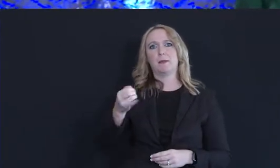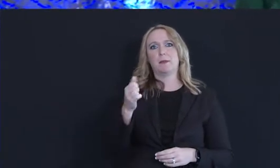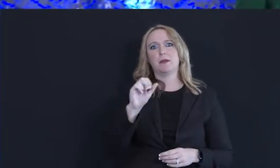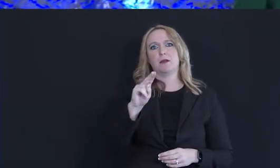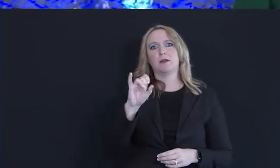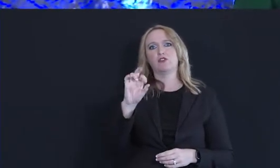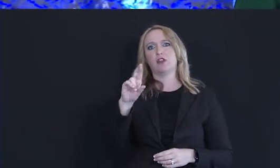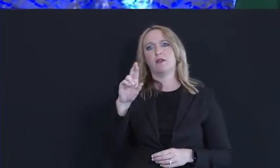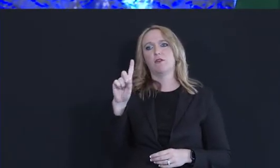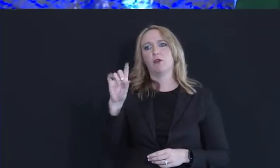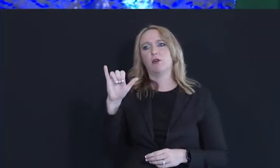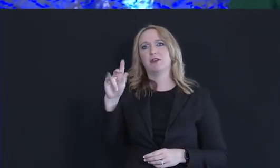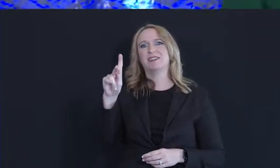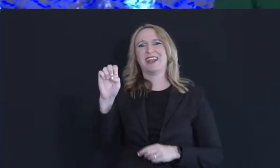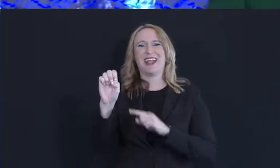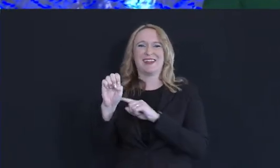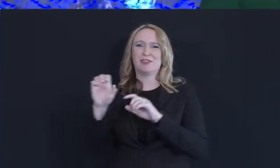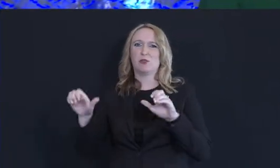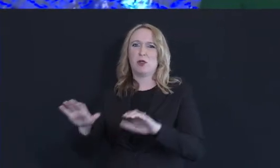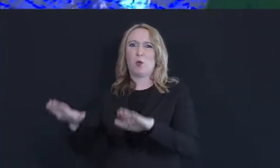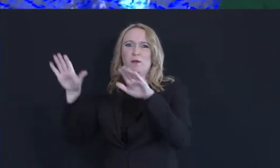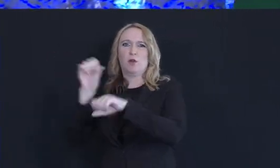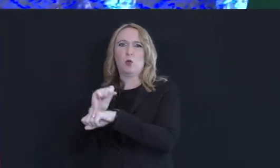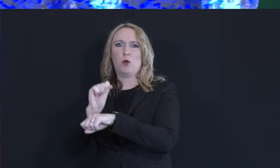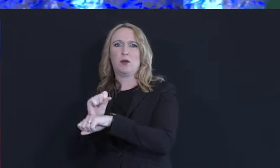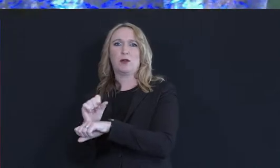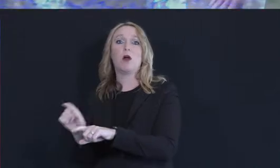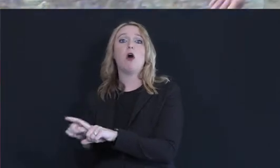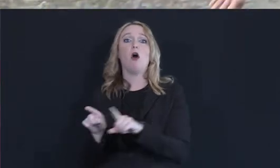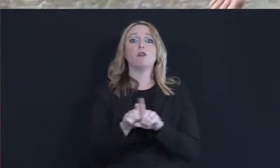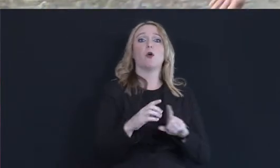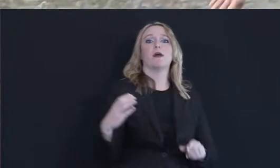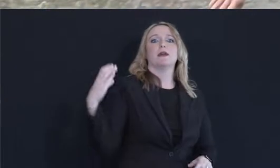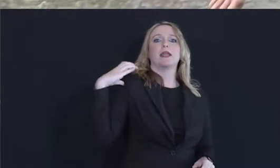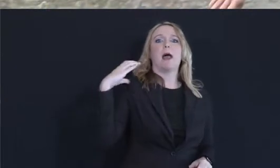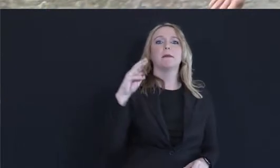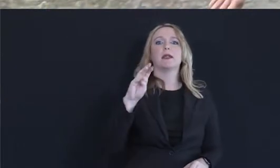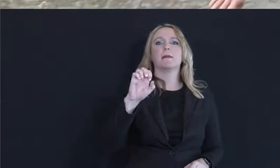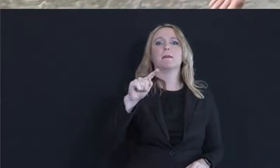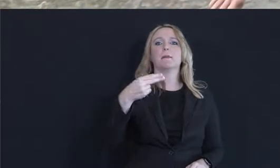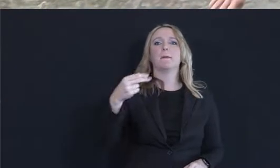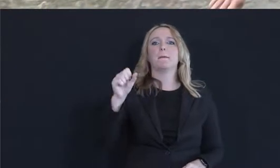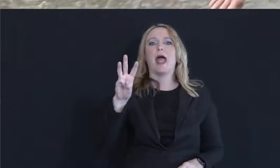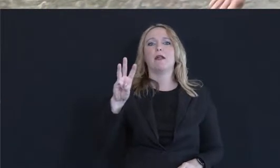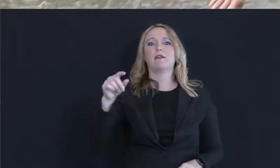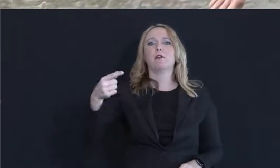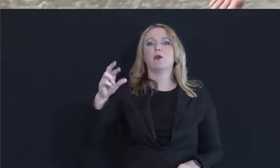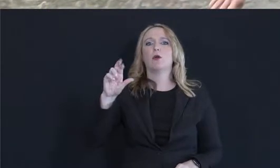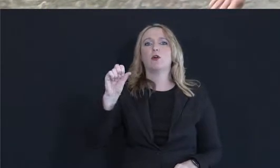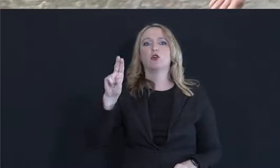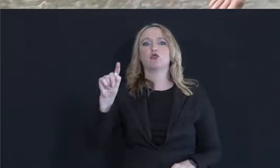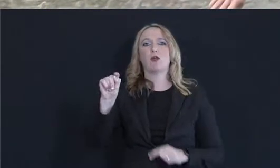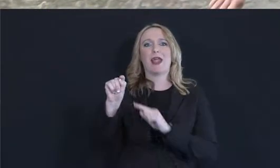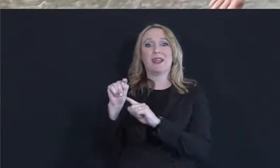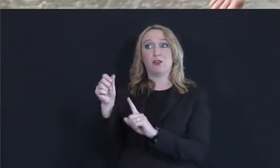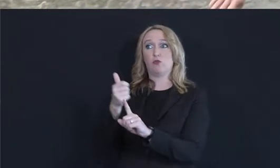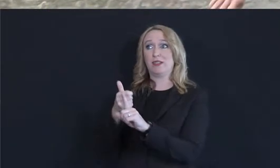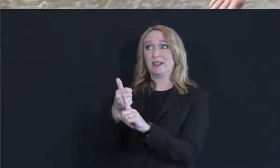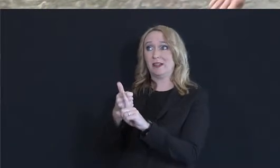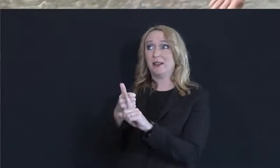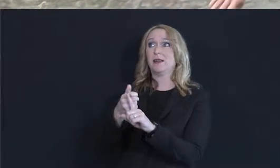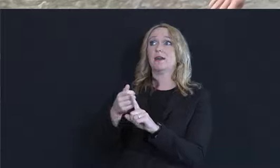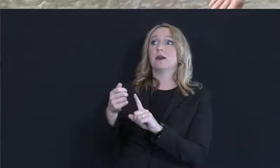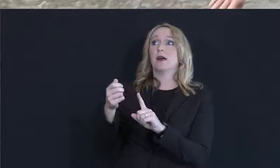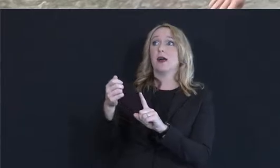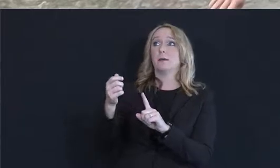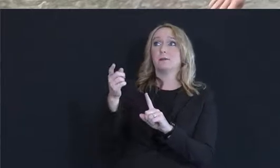work but it's also people like Captain Matthew Grant Captain Grant is a Fort Worth firefighter and just a few weeks ago he